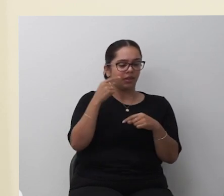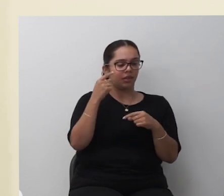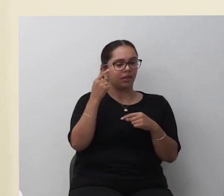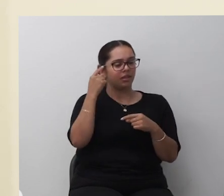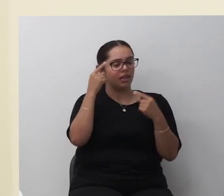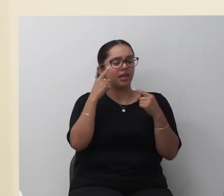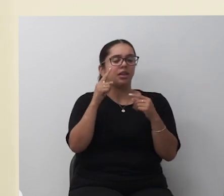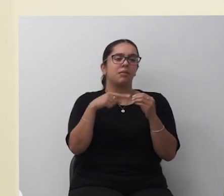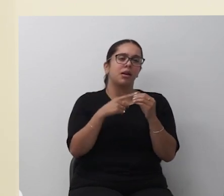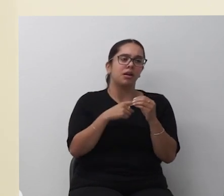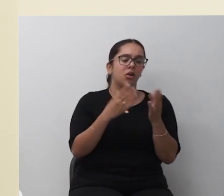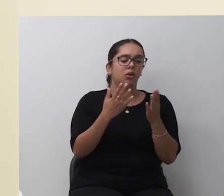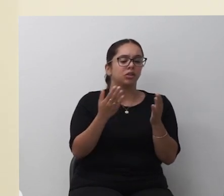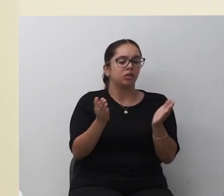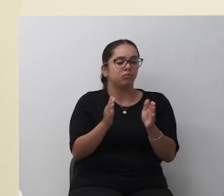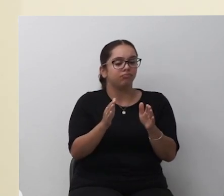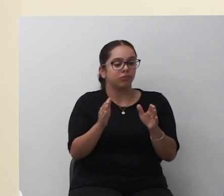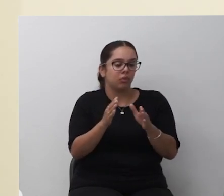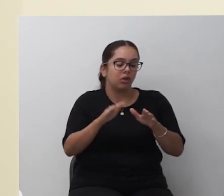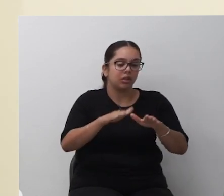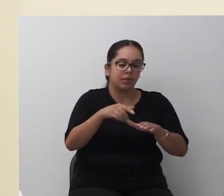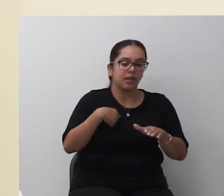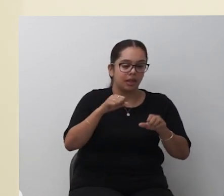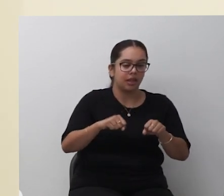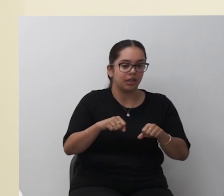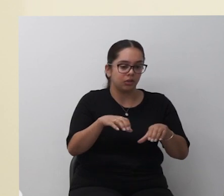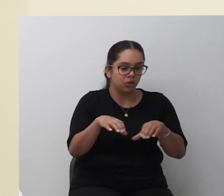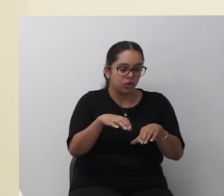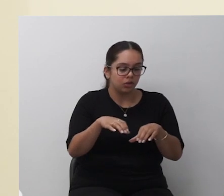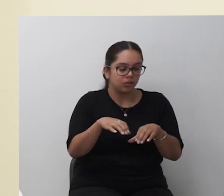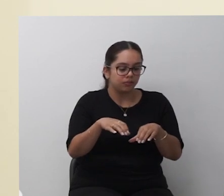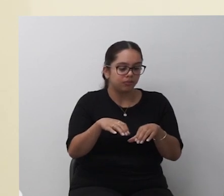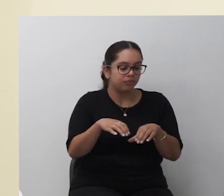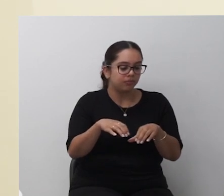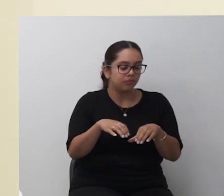me anyway, what are some small steps I can take in order to